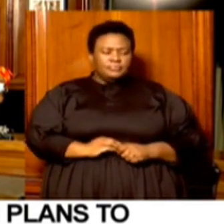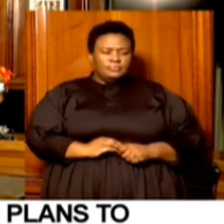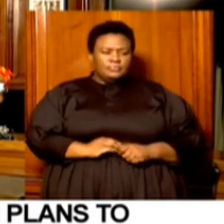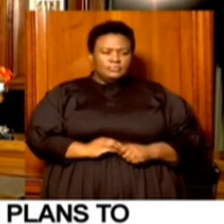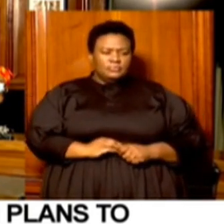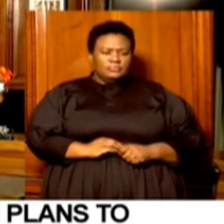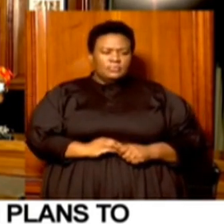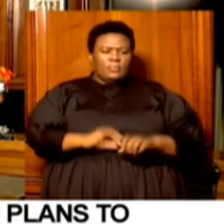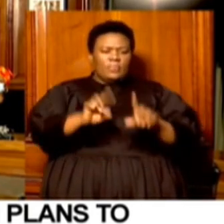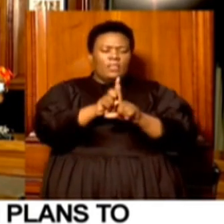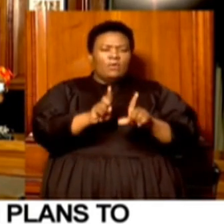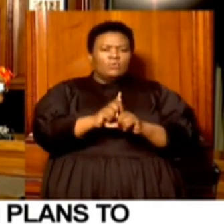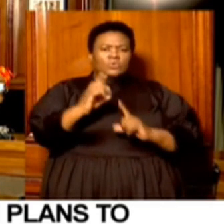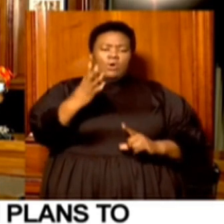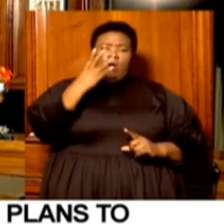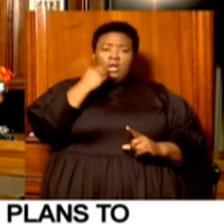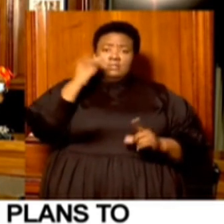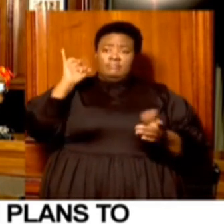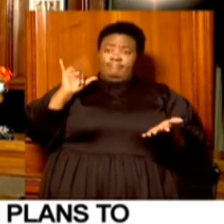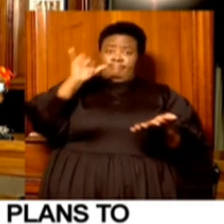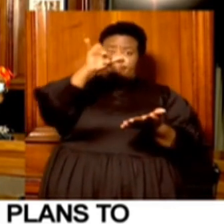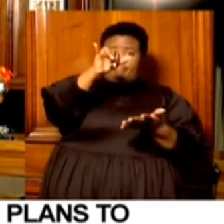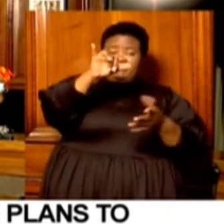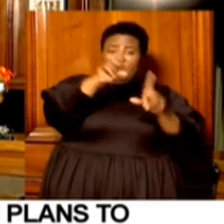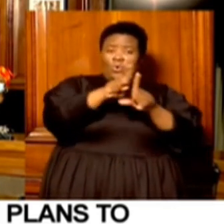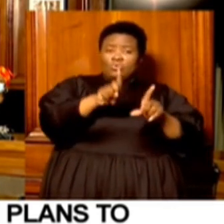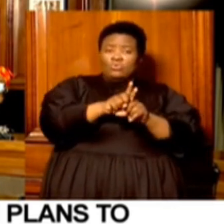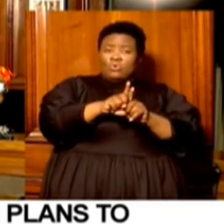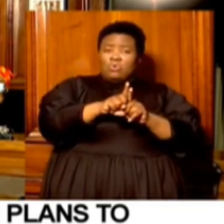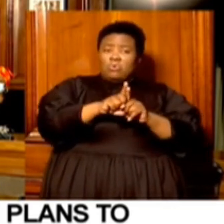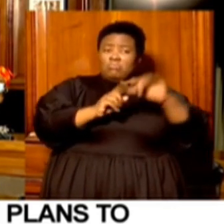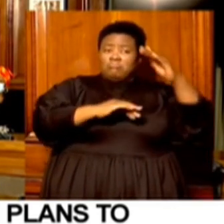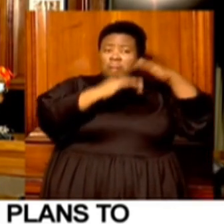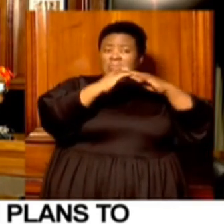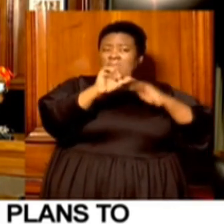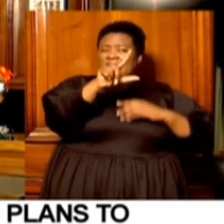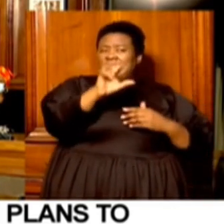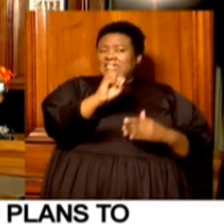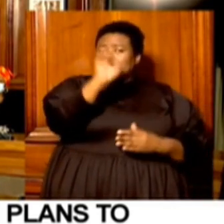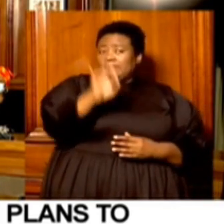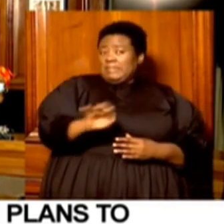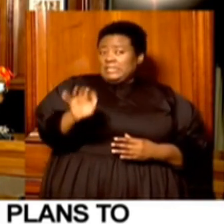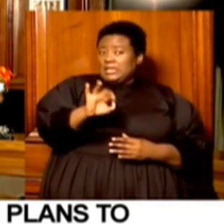And he's also asking, are airlines also restricted to the 75% maximum load?